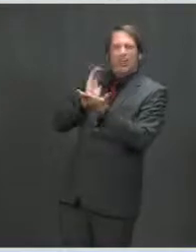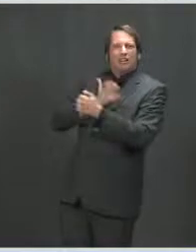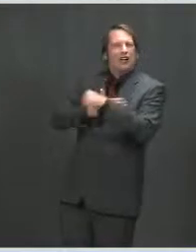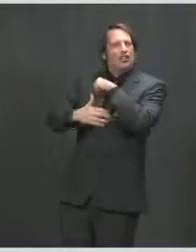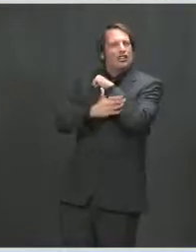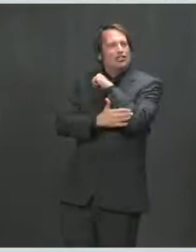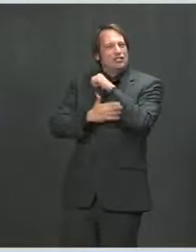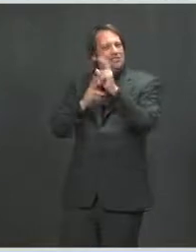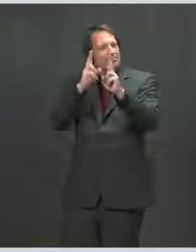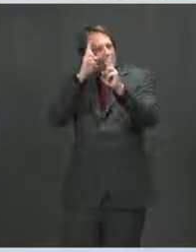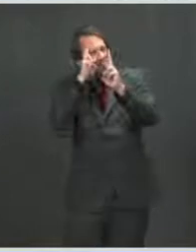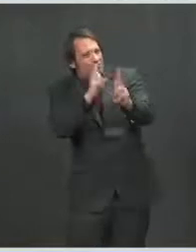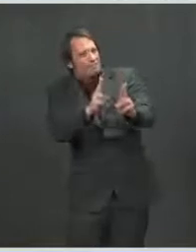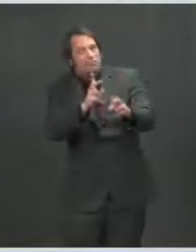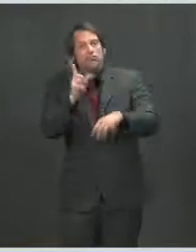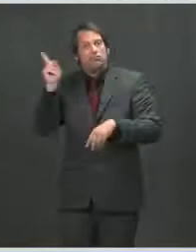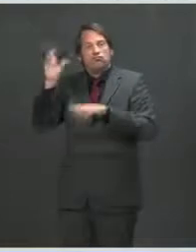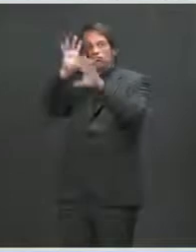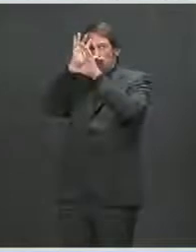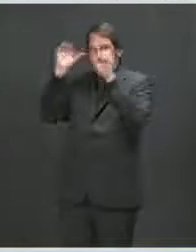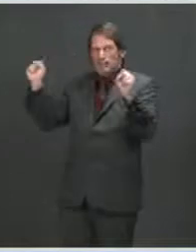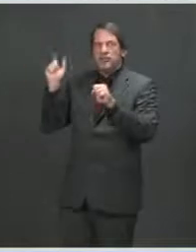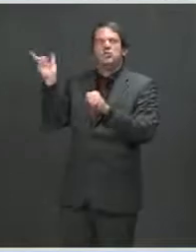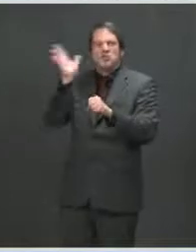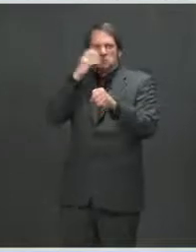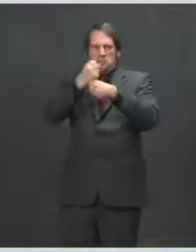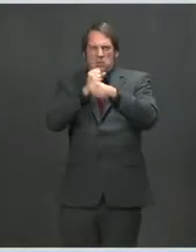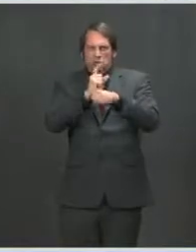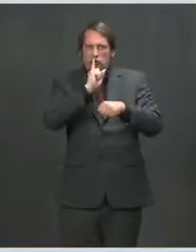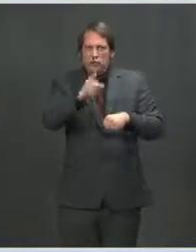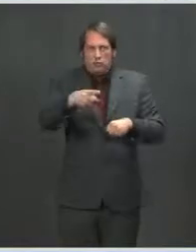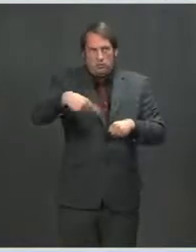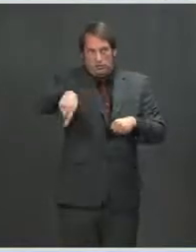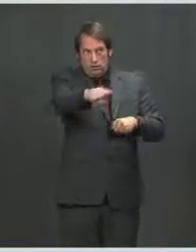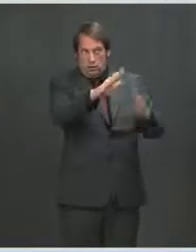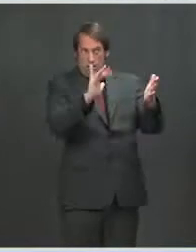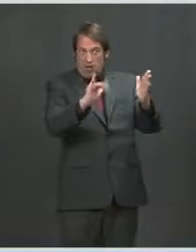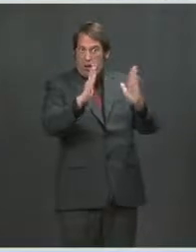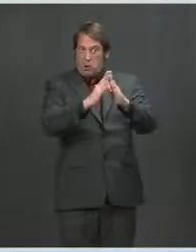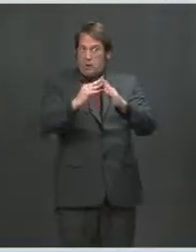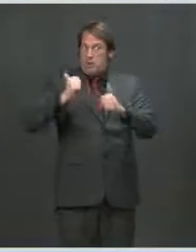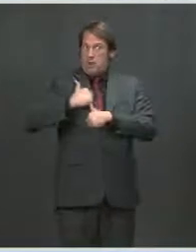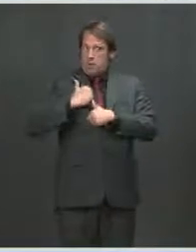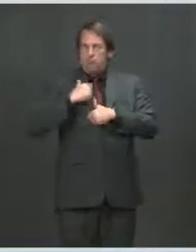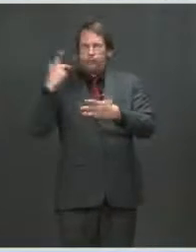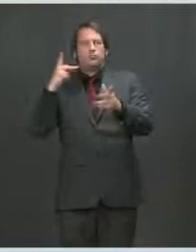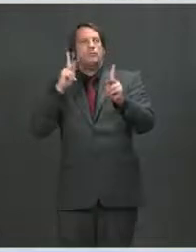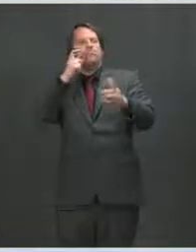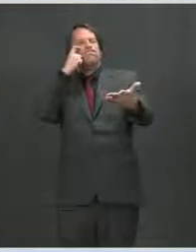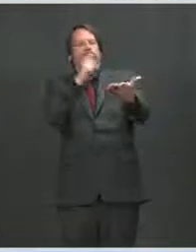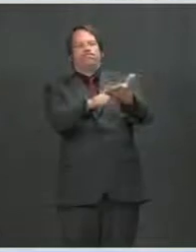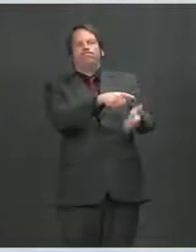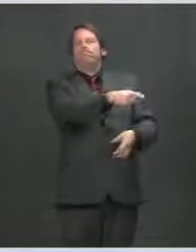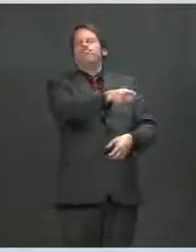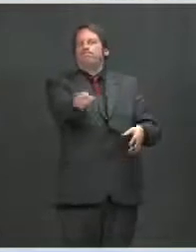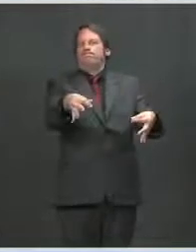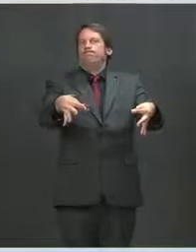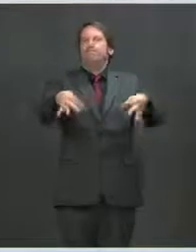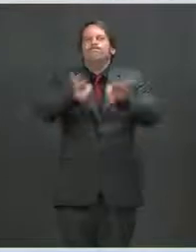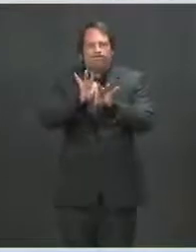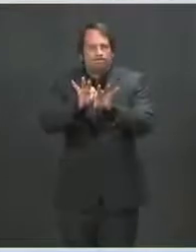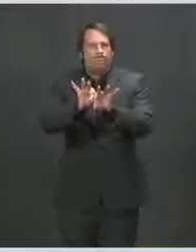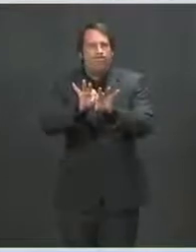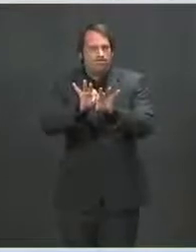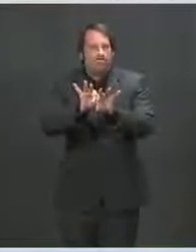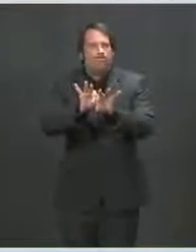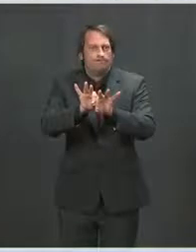to make sure that you and your community are seen. And our goal is that this work will live on long